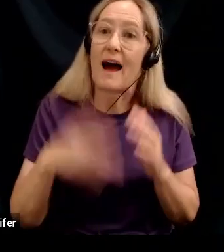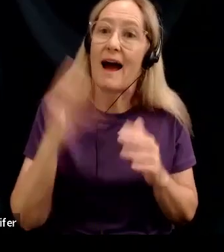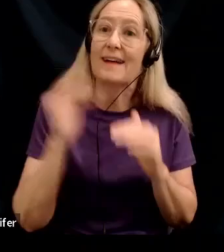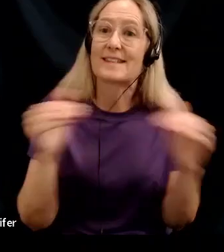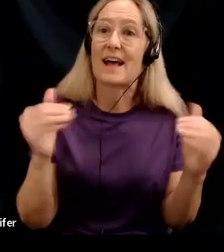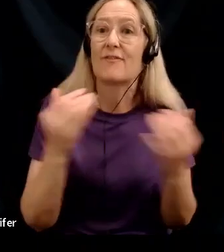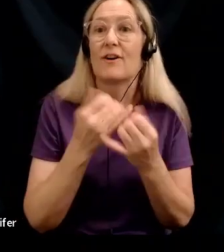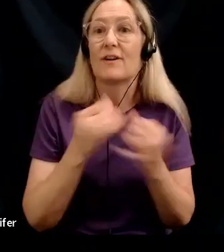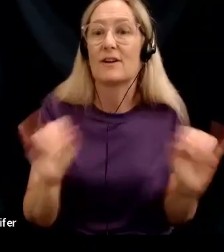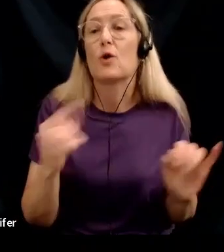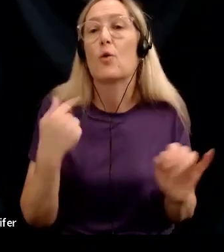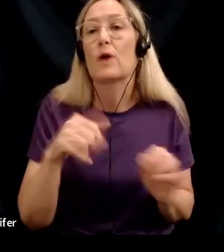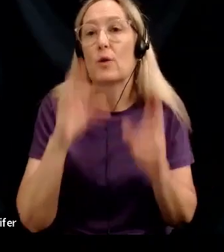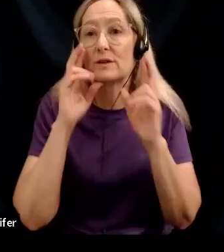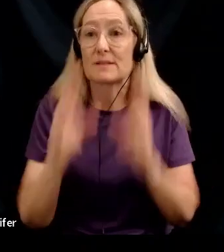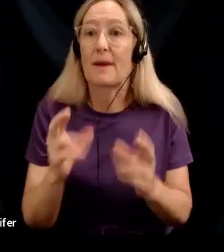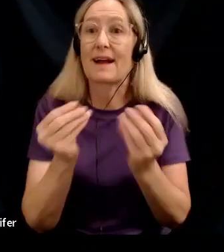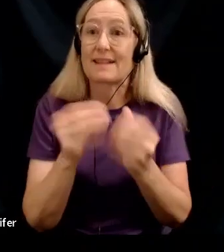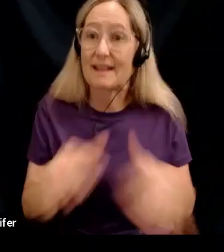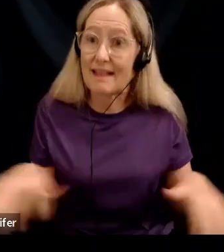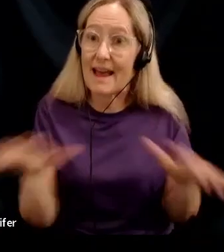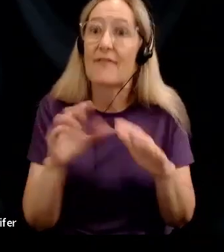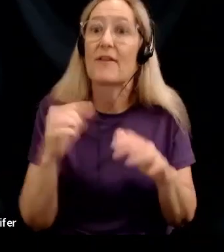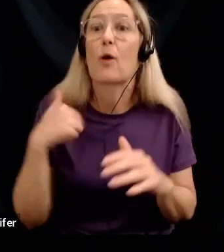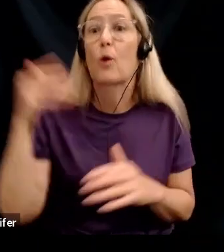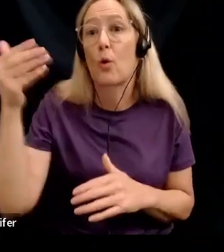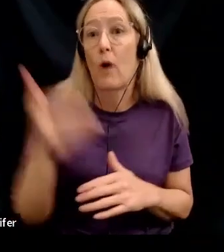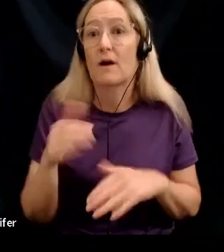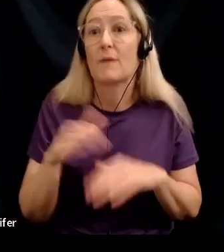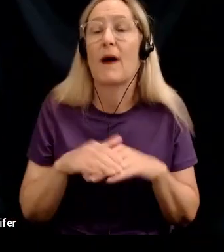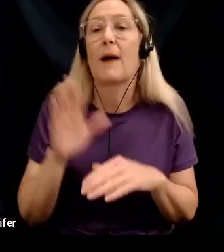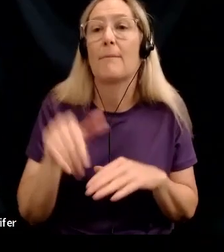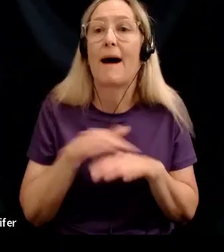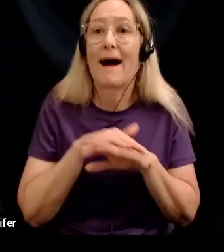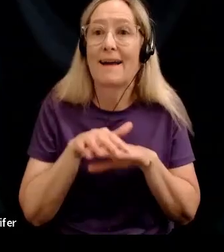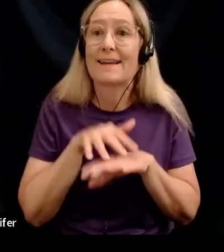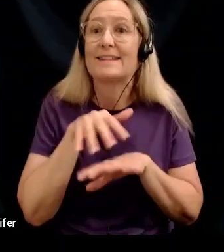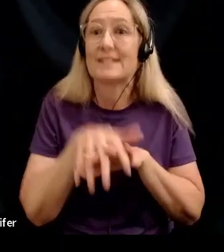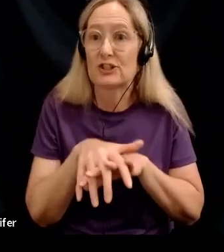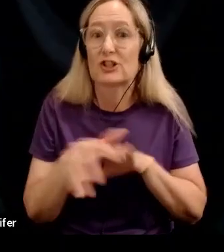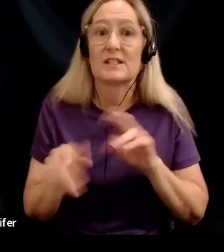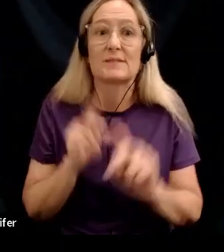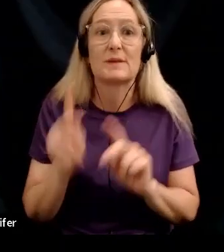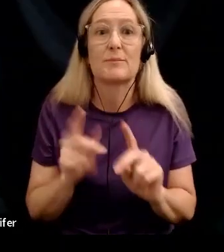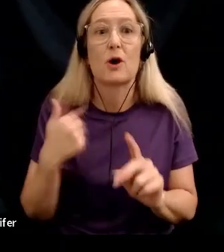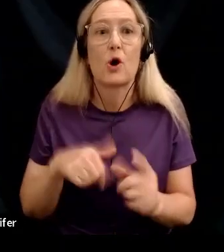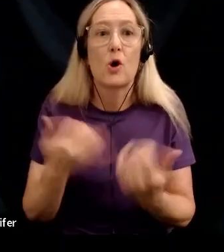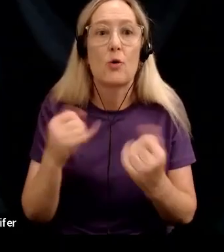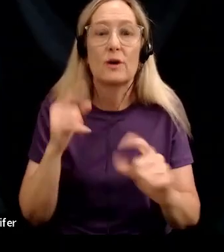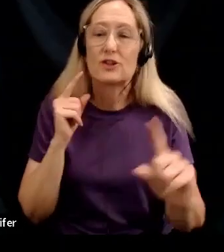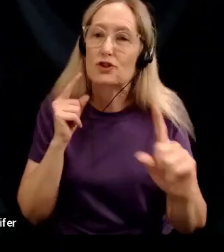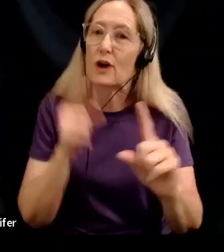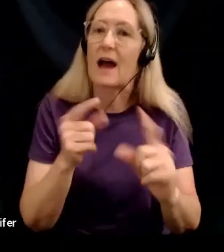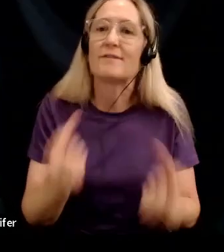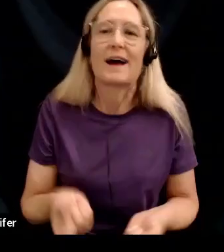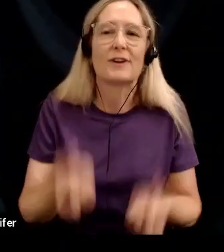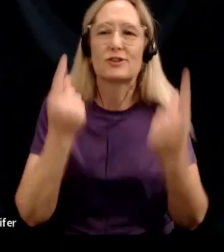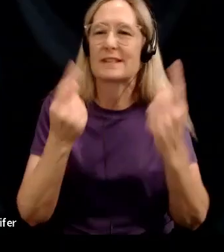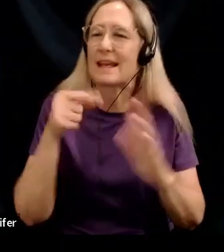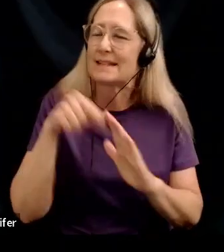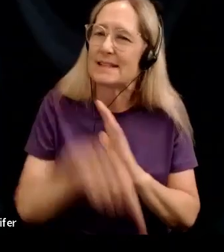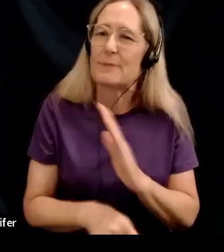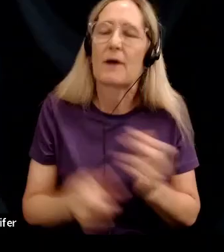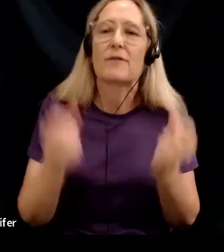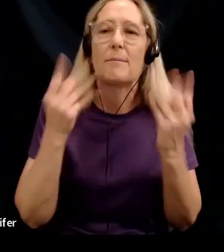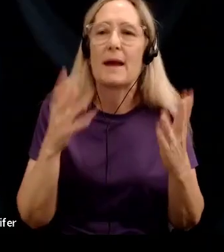while being respectful of the space we are being welcomed into by Indigenous people. We strive to deepen our understanding of the